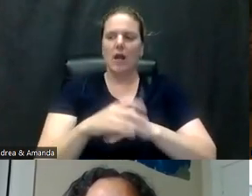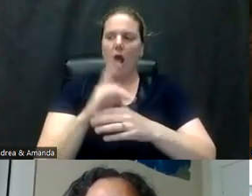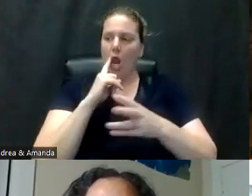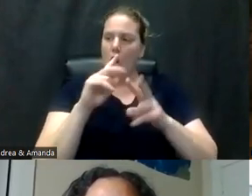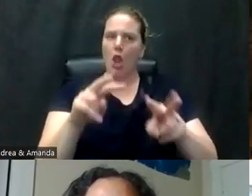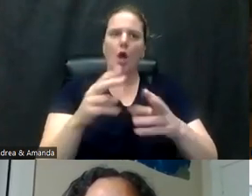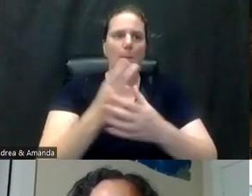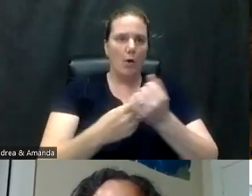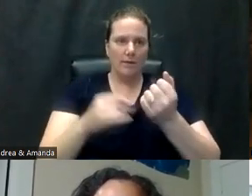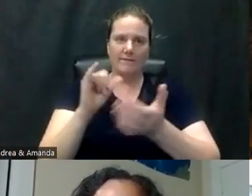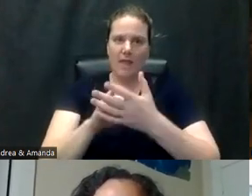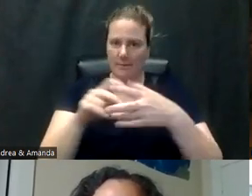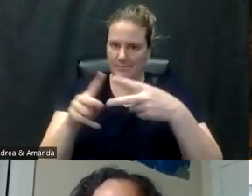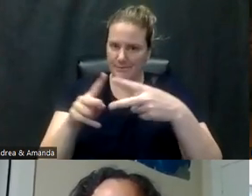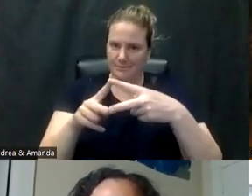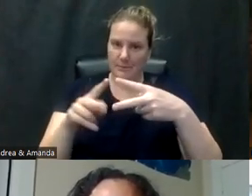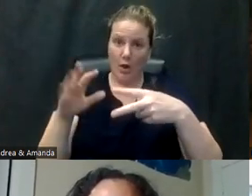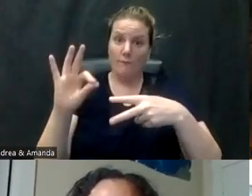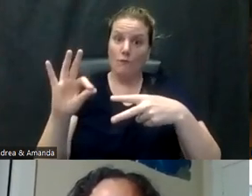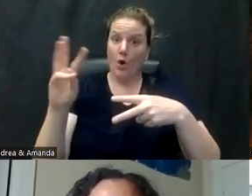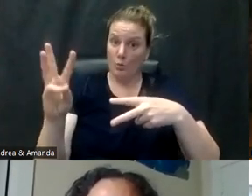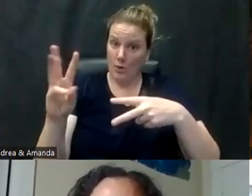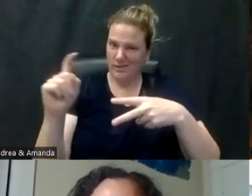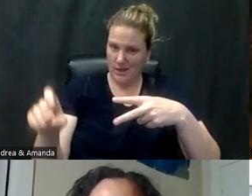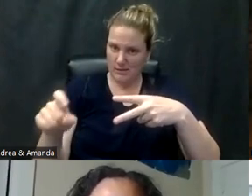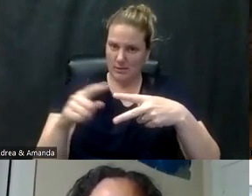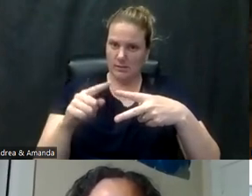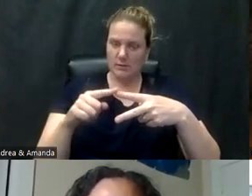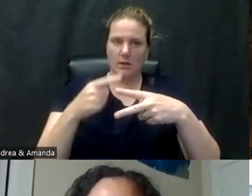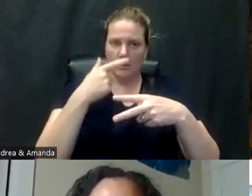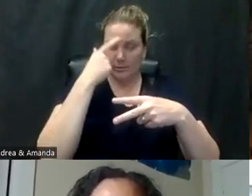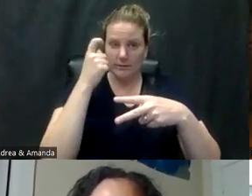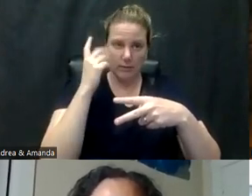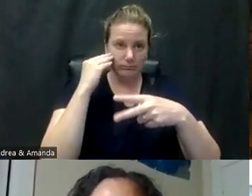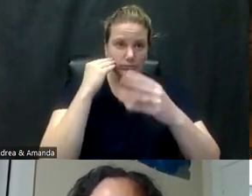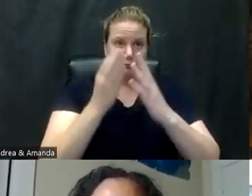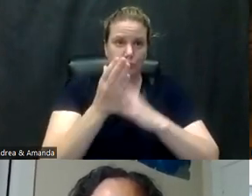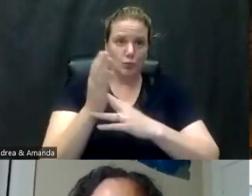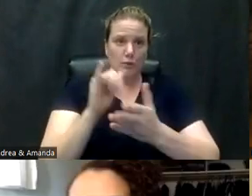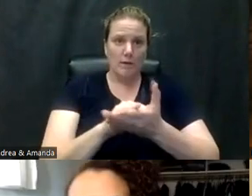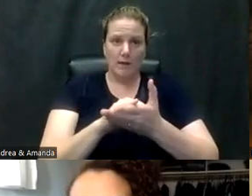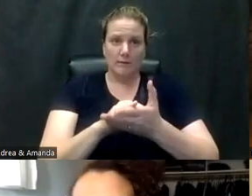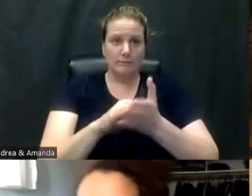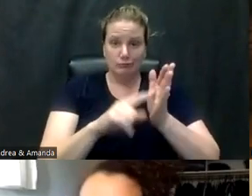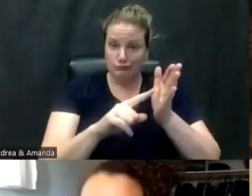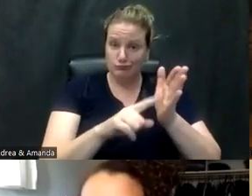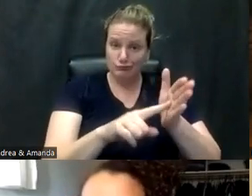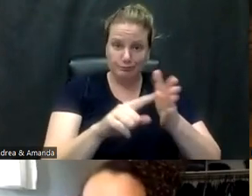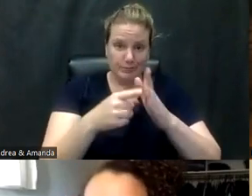both of those. Fort Worth, Texas, because I went through it, is just beginning